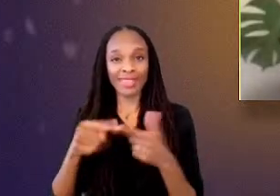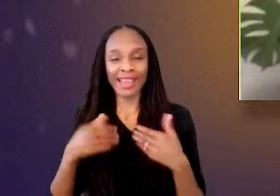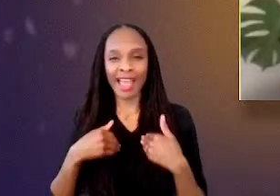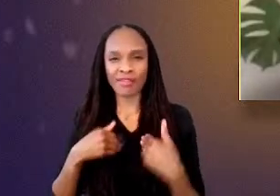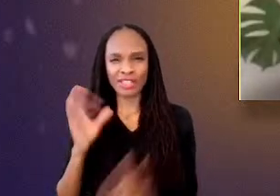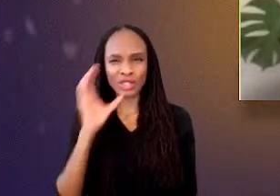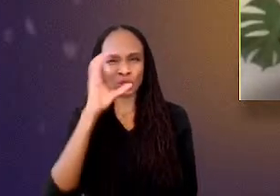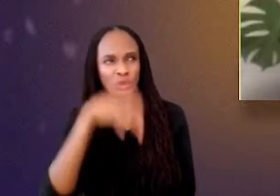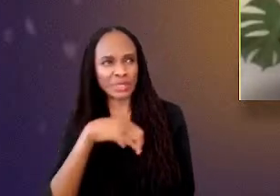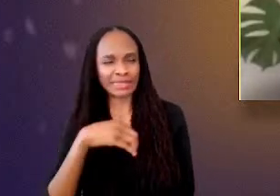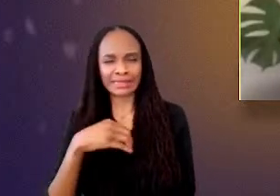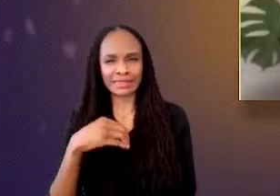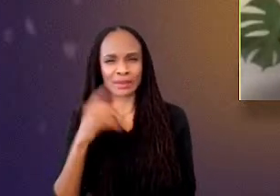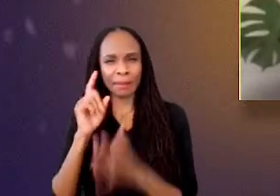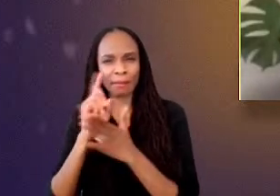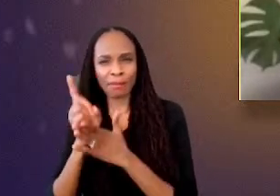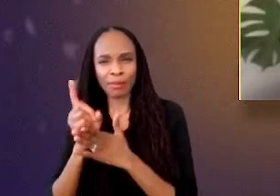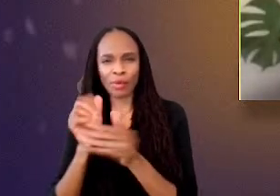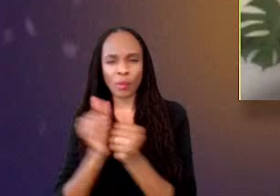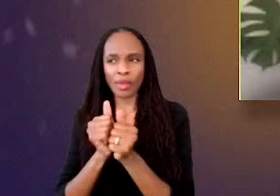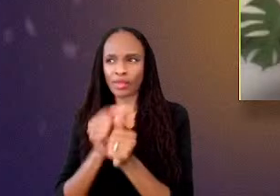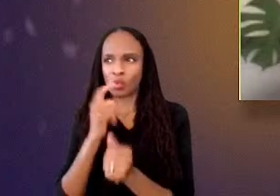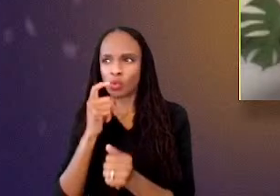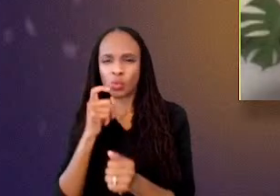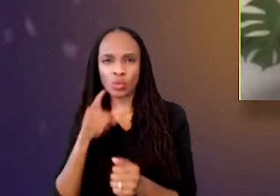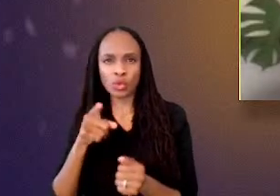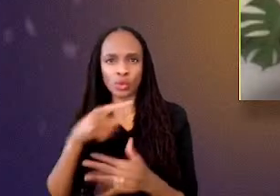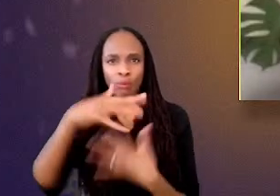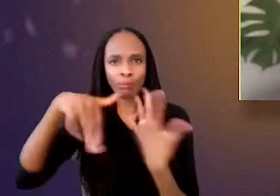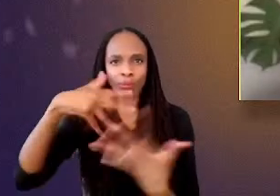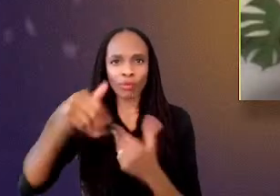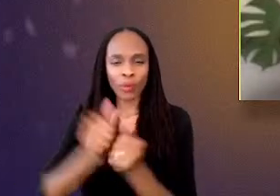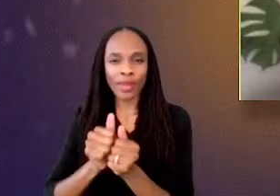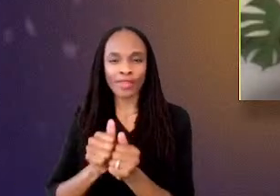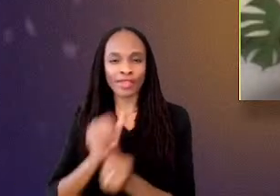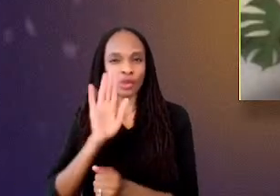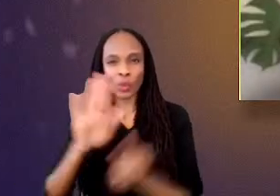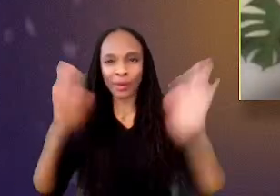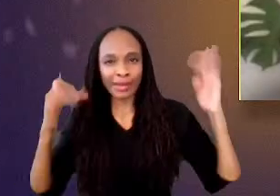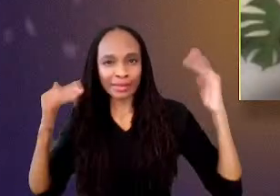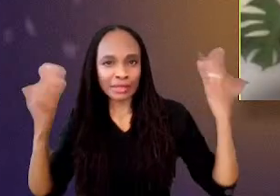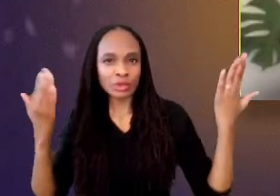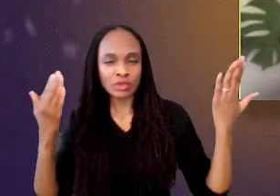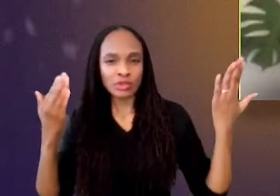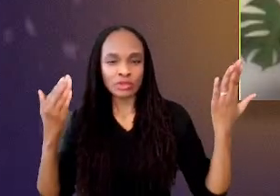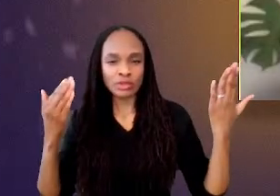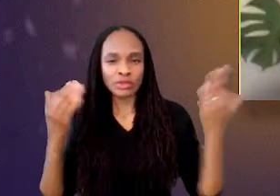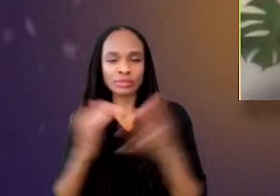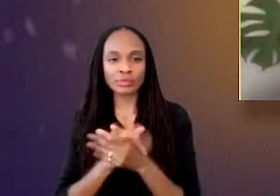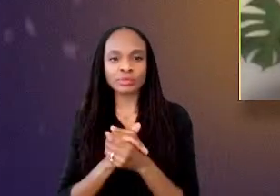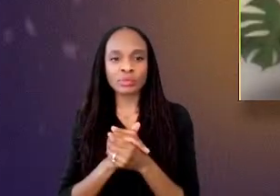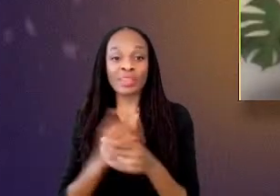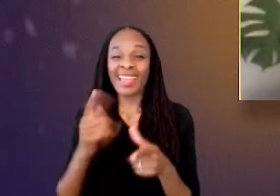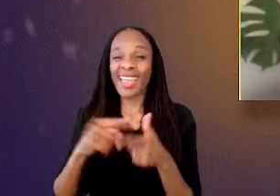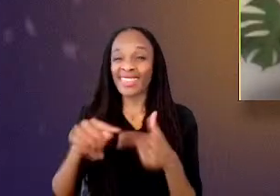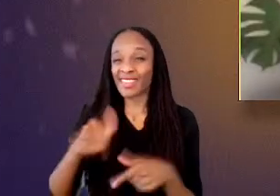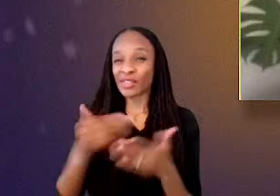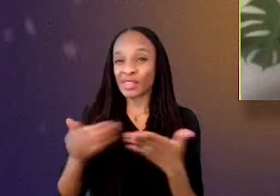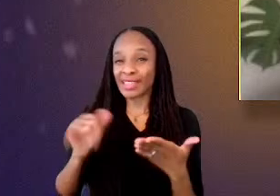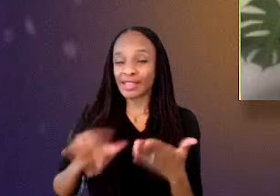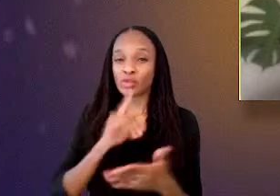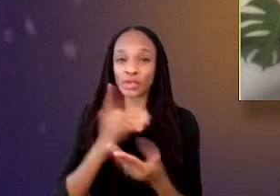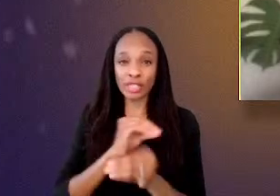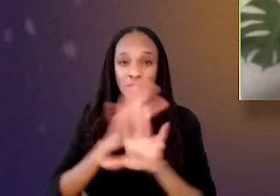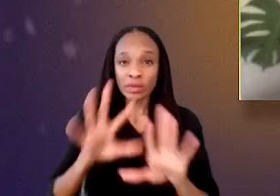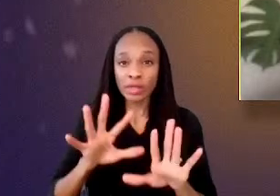strange bedfellows moment in terms of who you're rubbing elbows with and what the expectations are. And then I think the other thing that's just been really clear is like